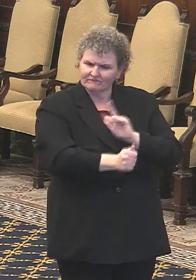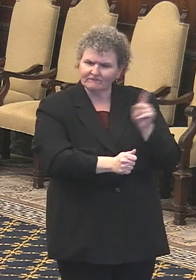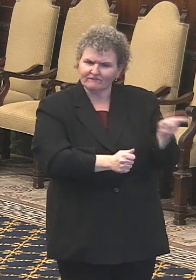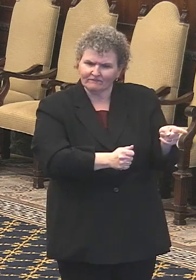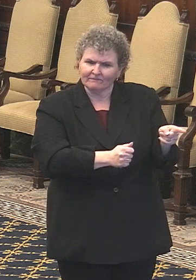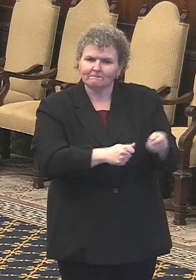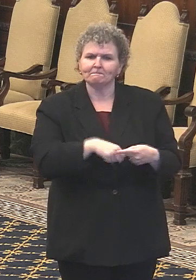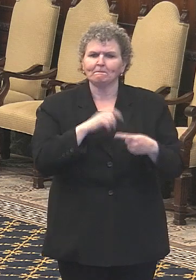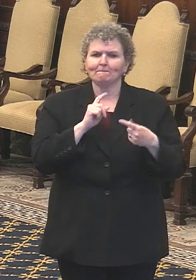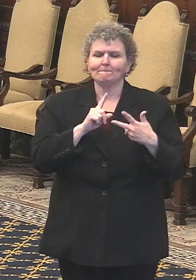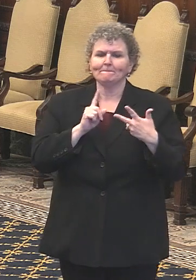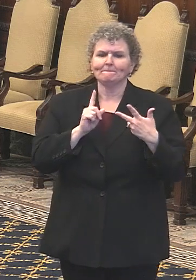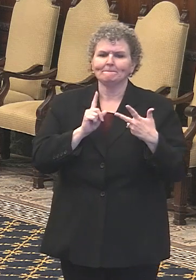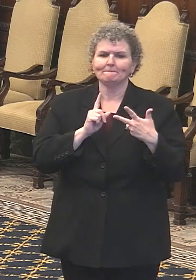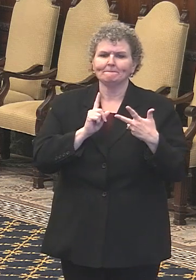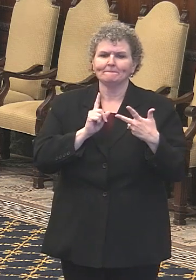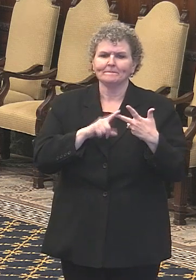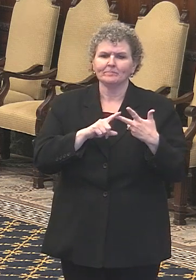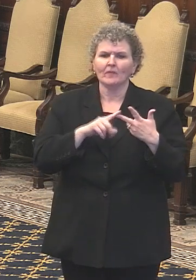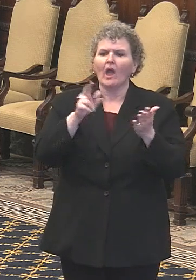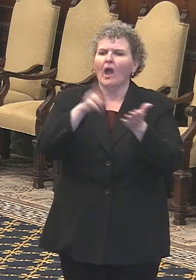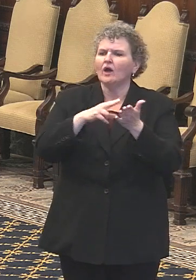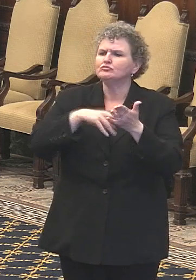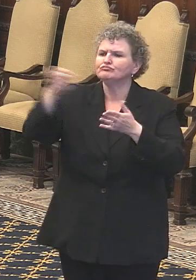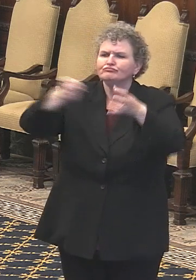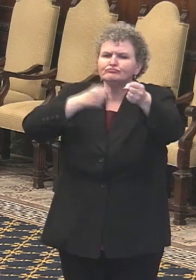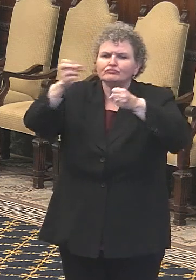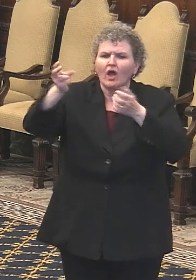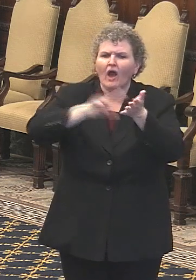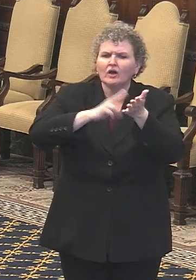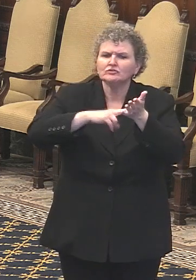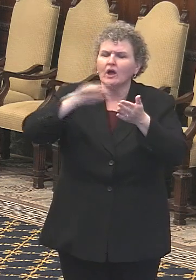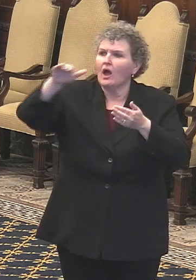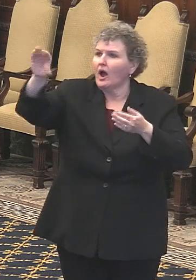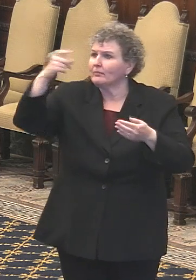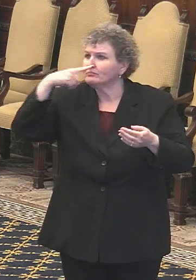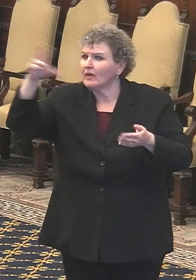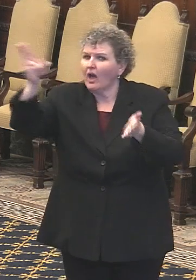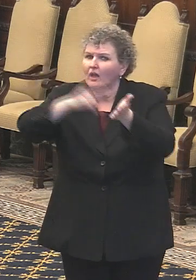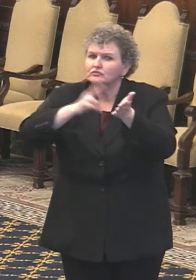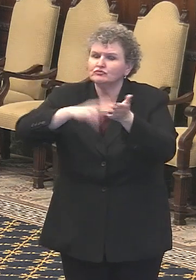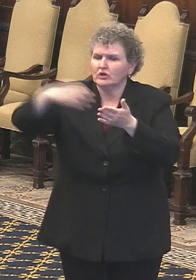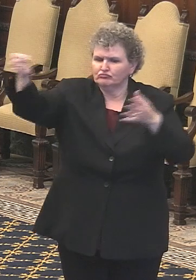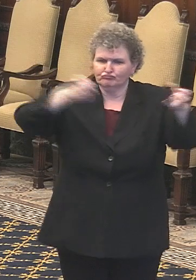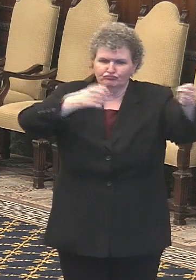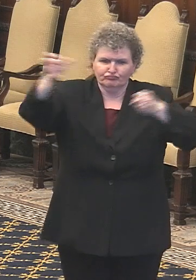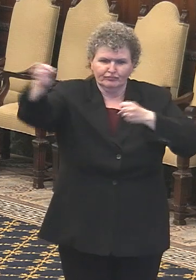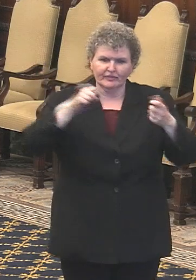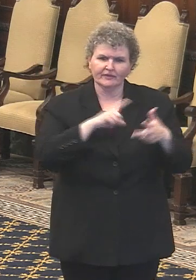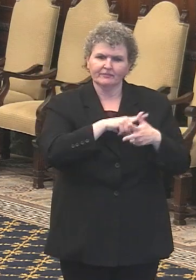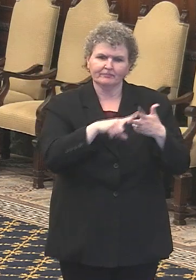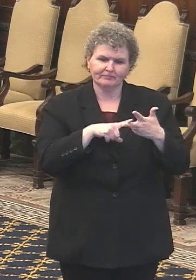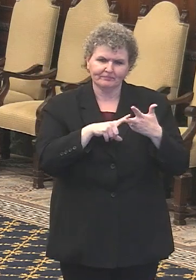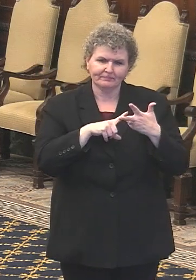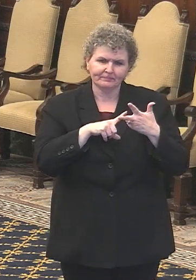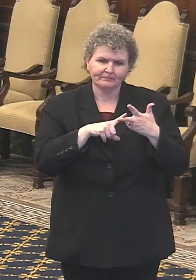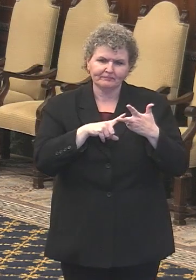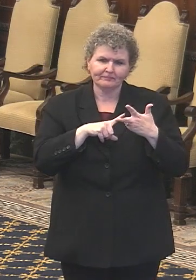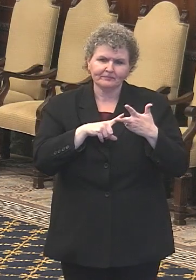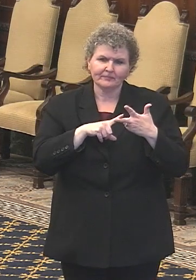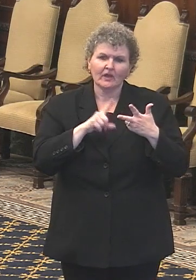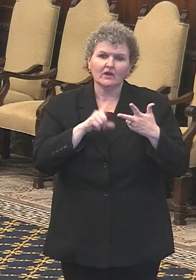clinical staff that we have contracted out. There are companies that do that have staff that you can contract out with. Plus, we've now received support from the Department of